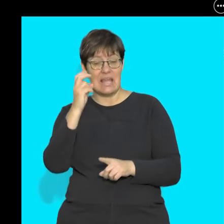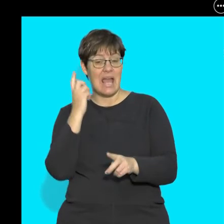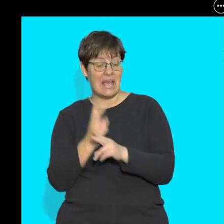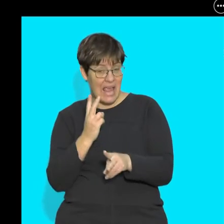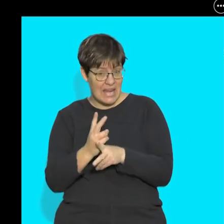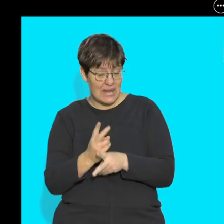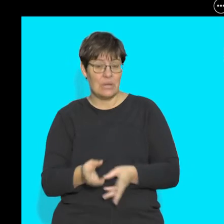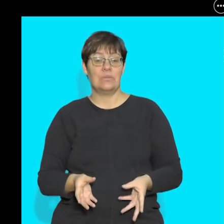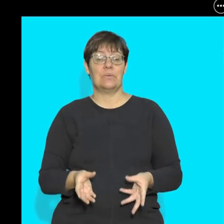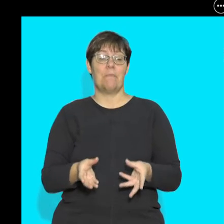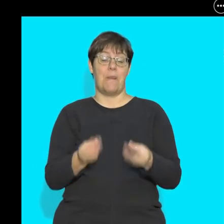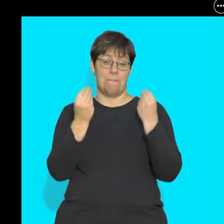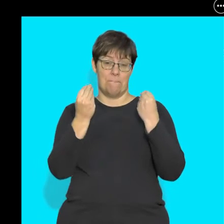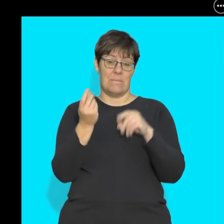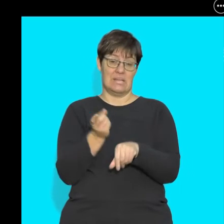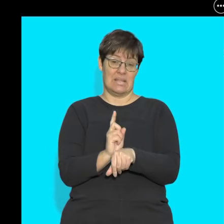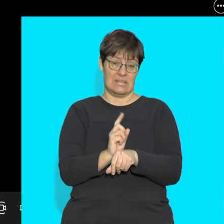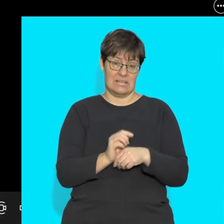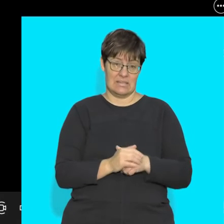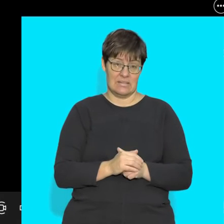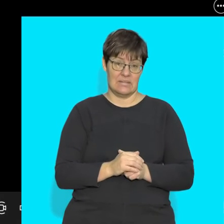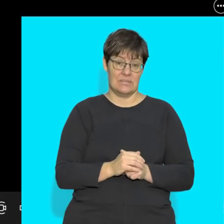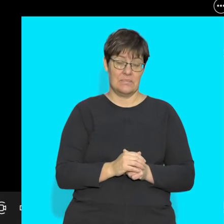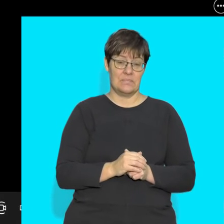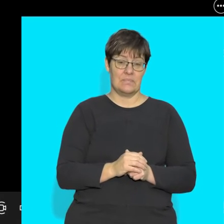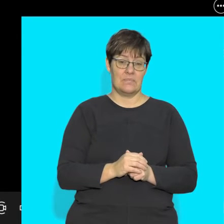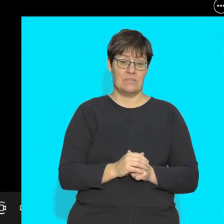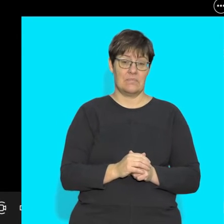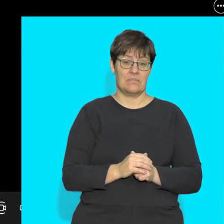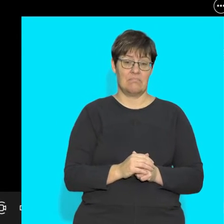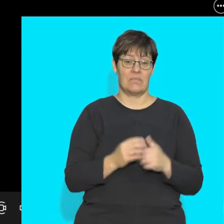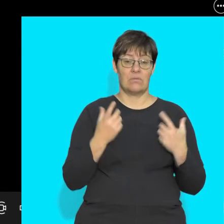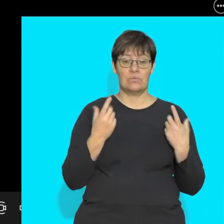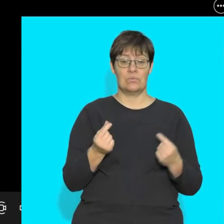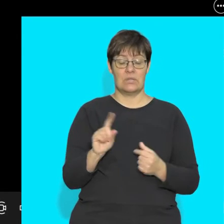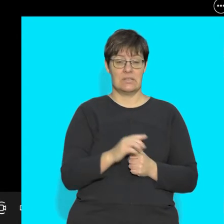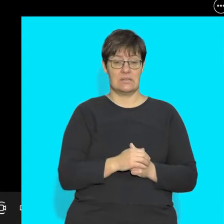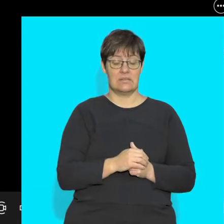to get it into seconds. Okay? So I'm going